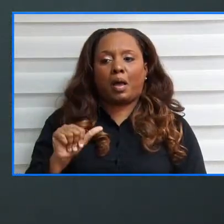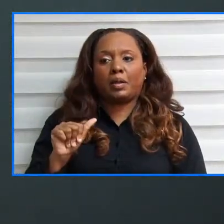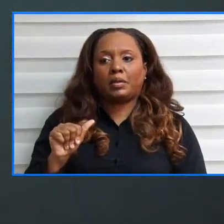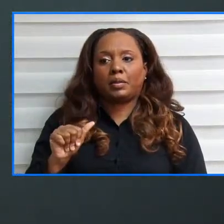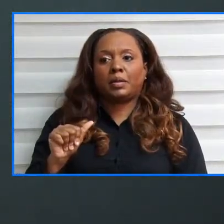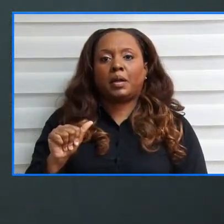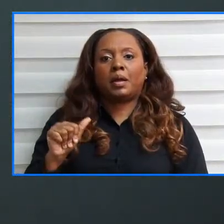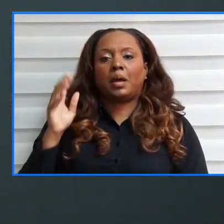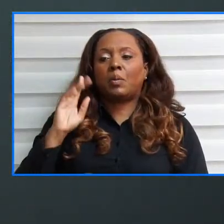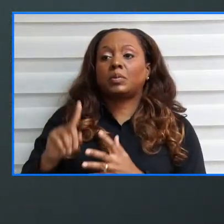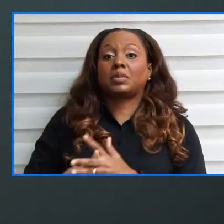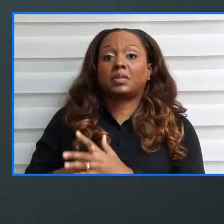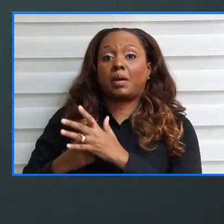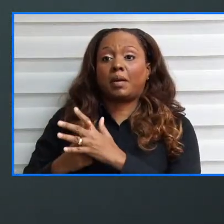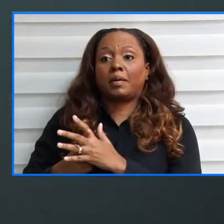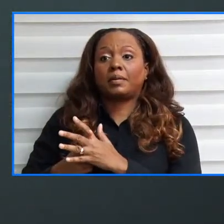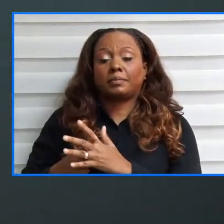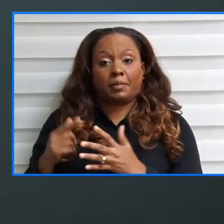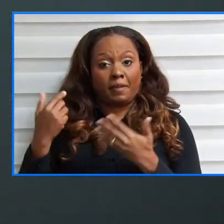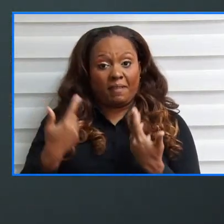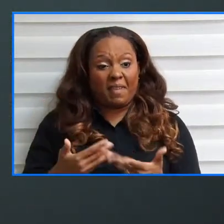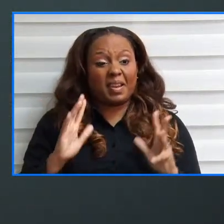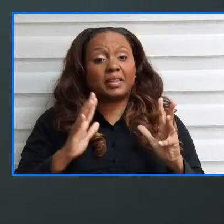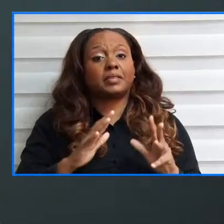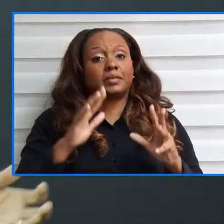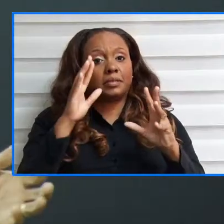questions. Thank you. Your Excellency.